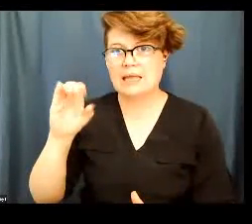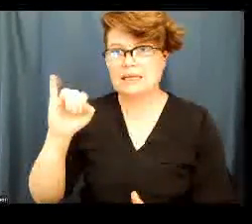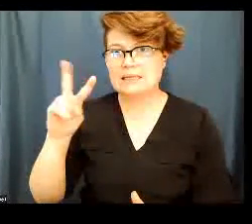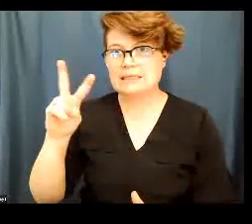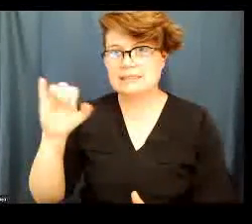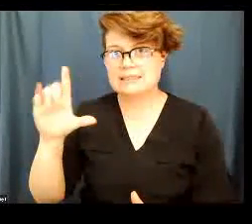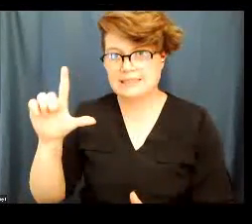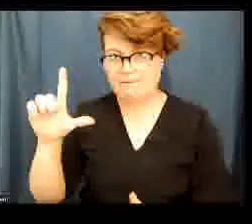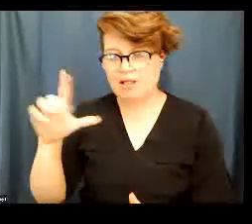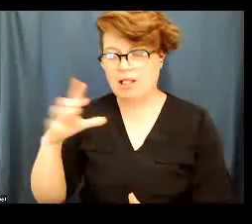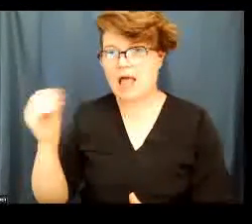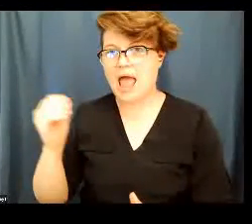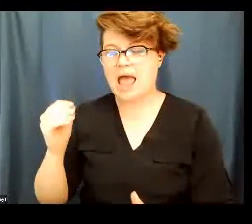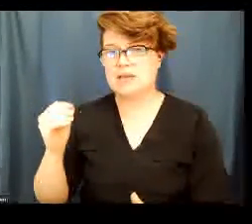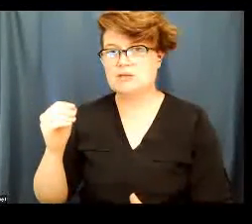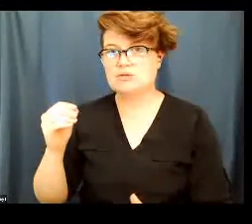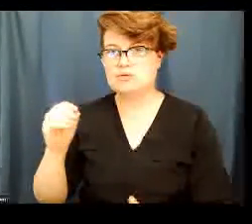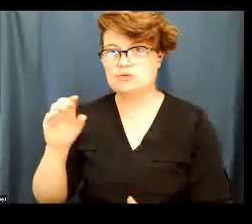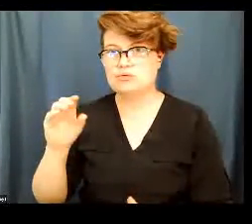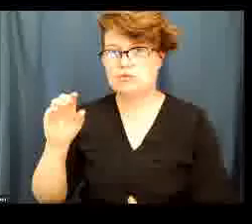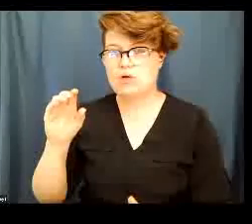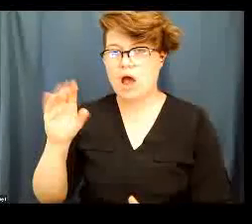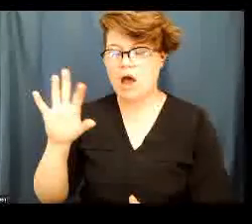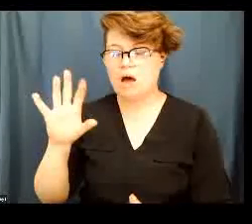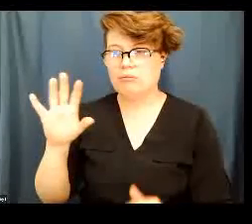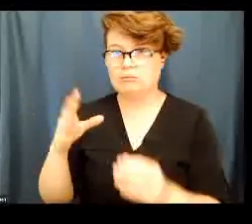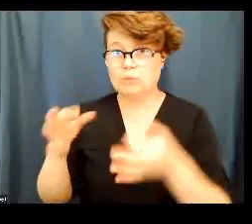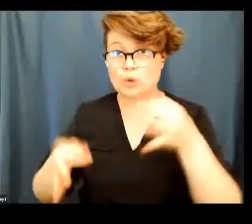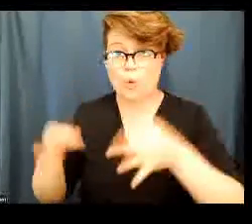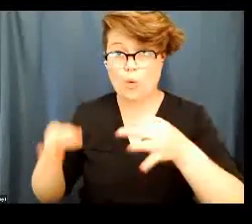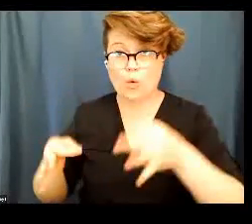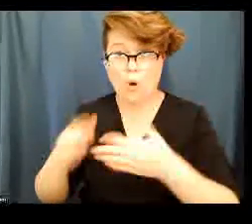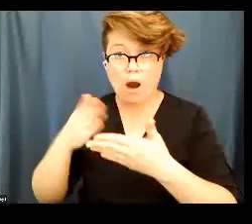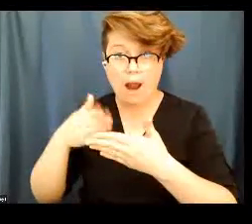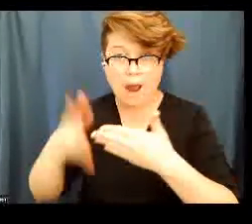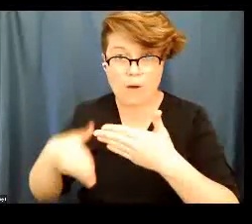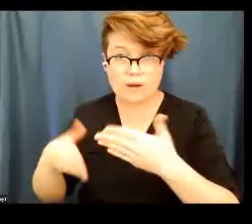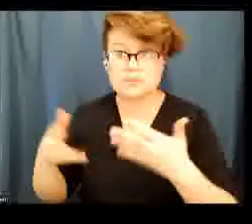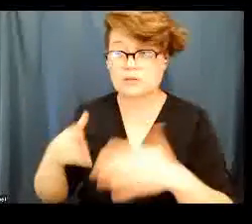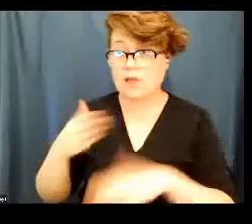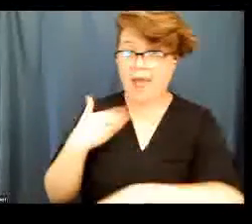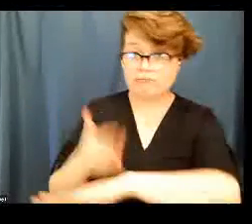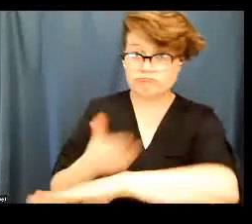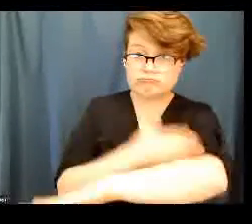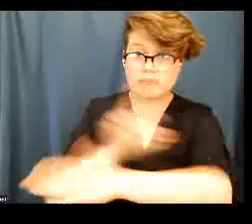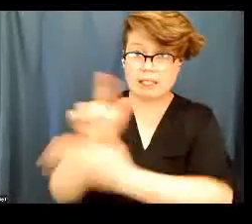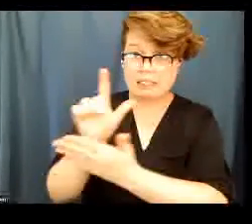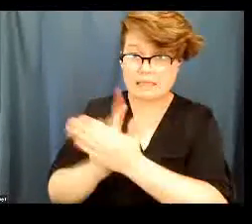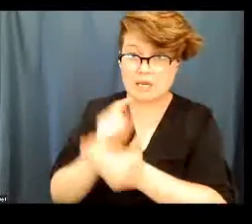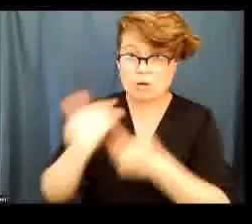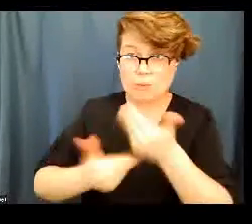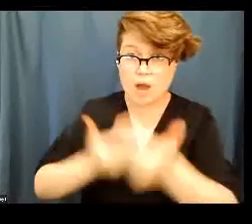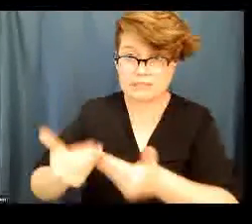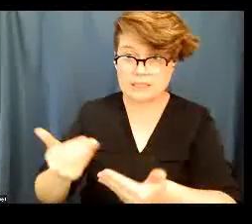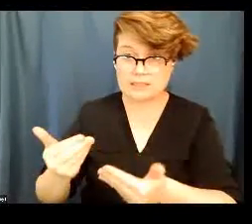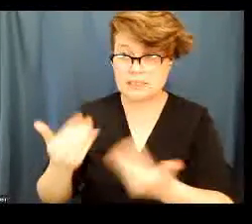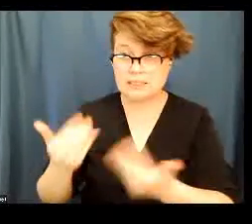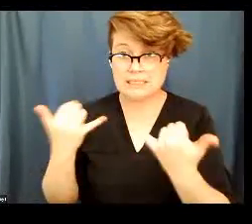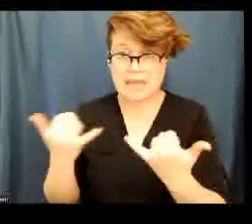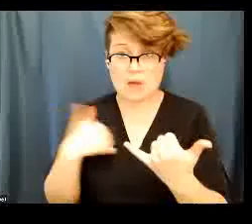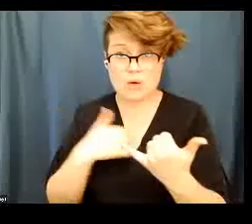right? So is there an improvement in the criminal and civil legal issues we're seeing in our community?